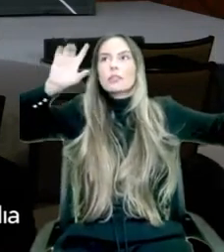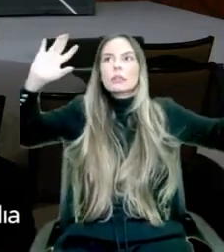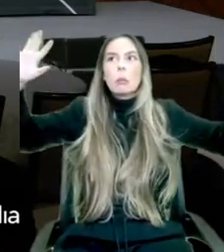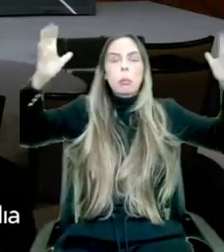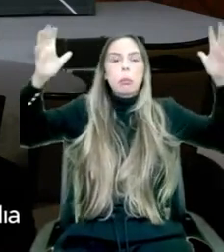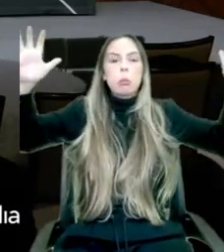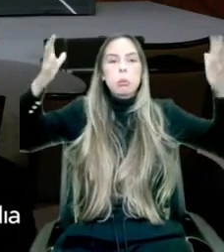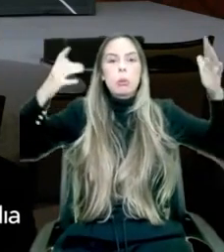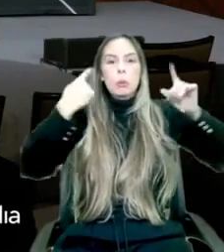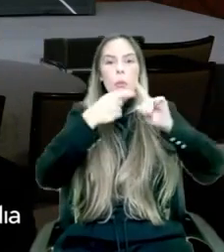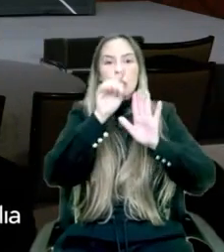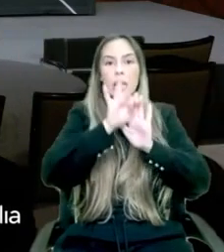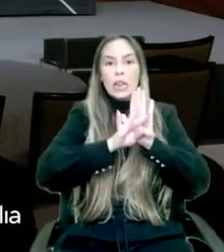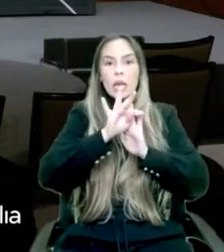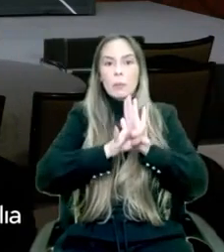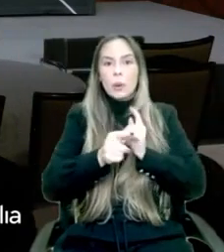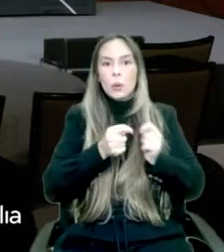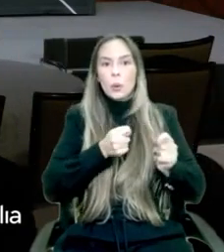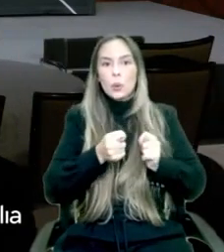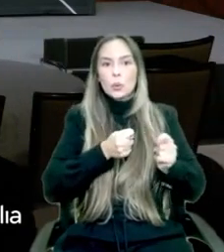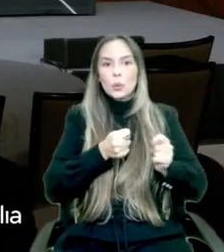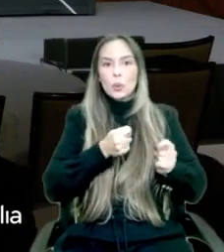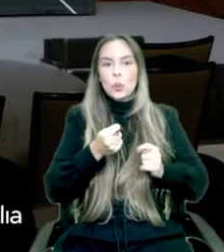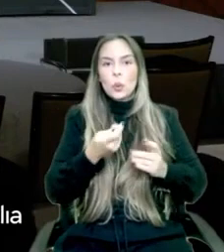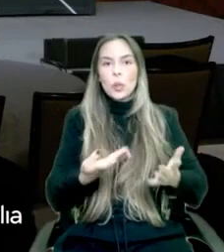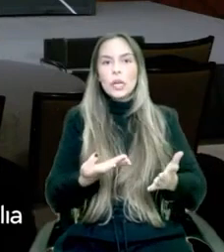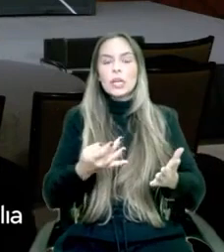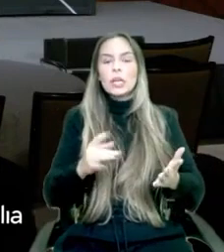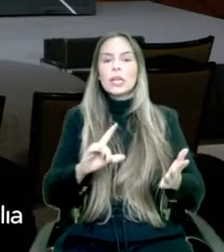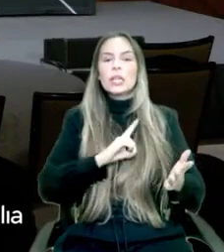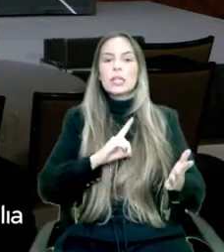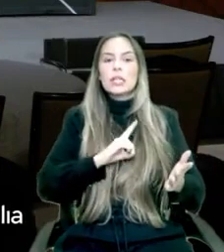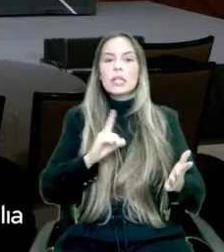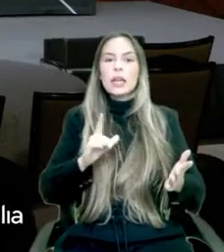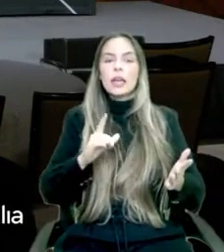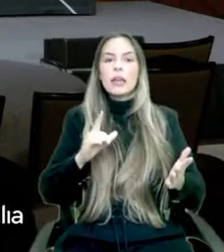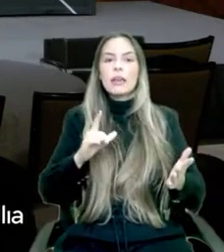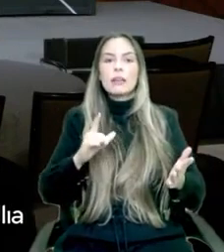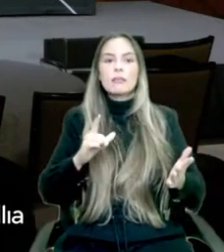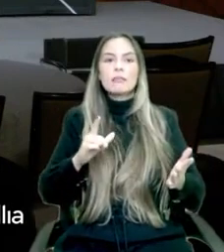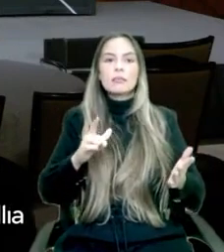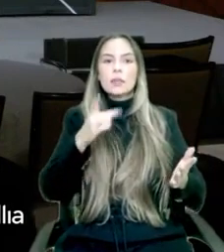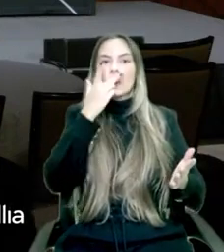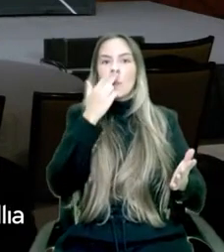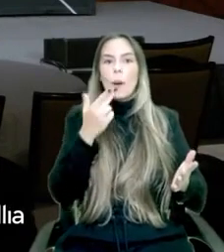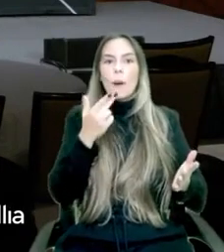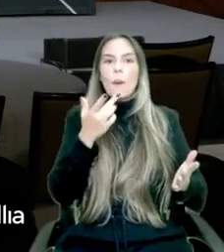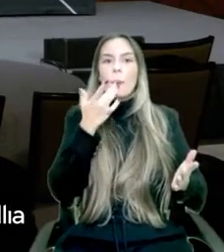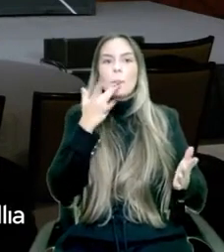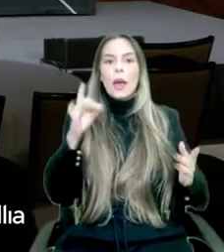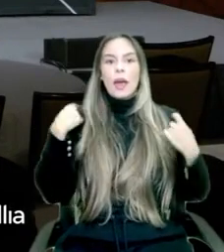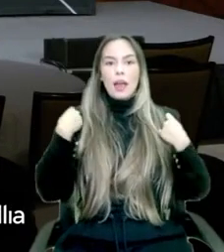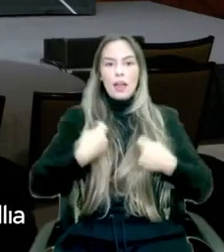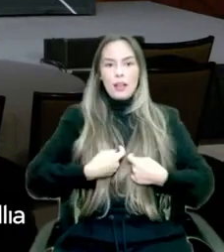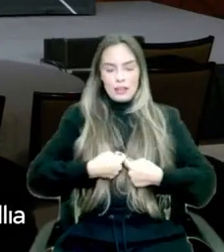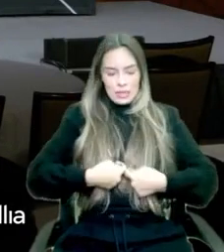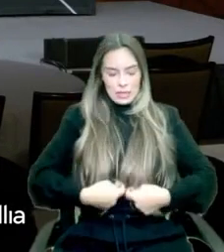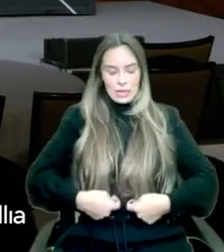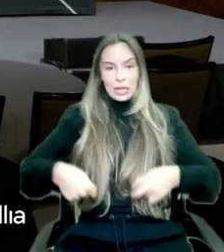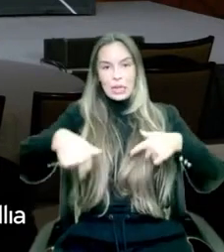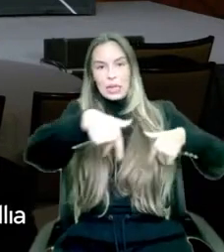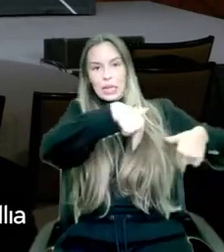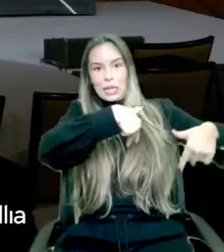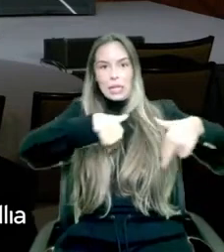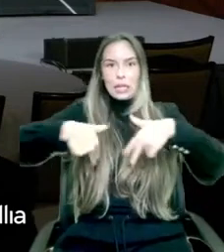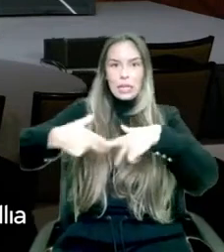Arctic temperatures. And you got these, you know, guys with white lab coats walking around and carrying reel-to-reel tapes and stuff